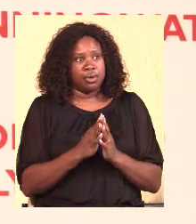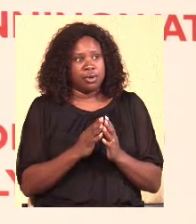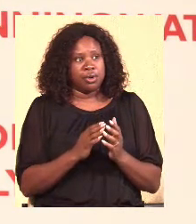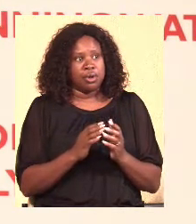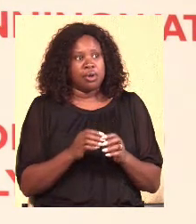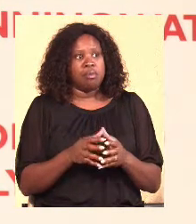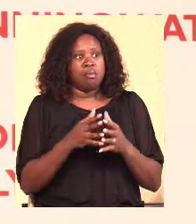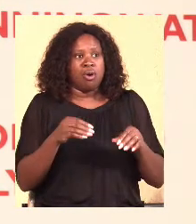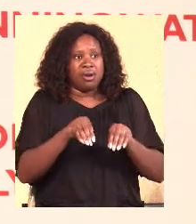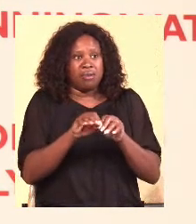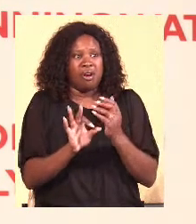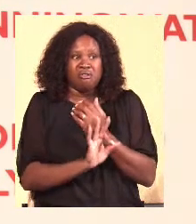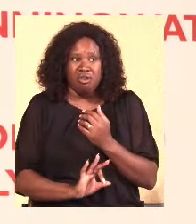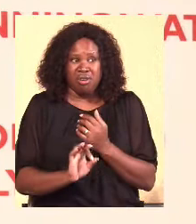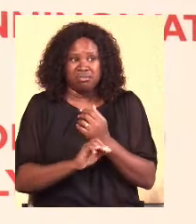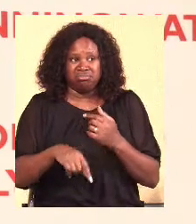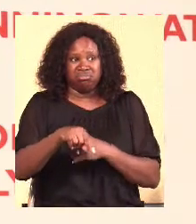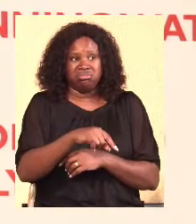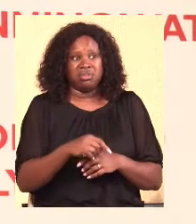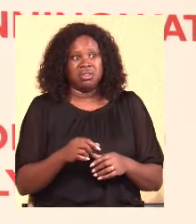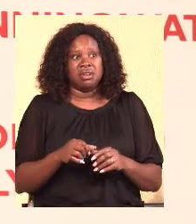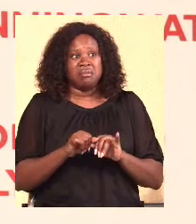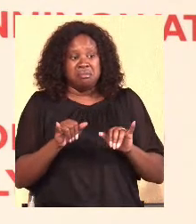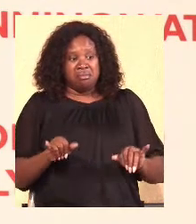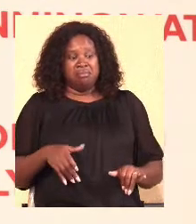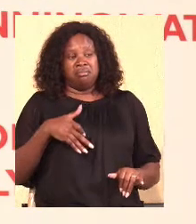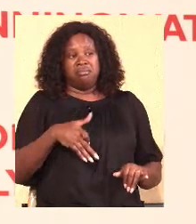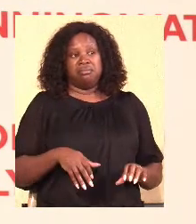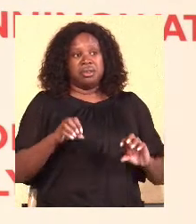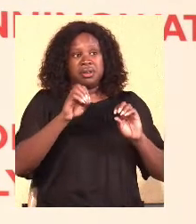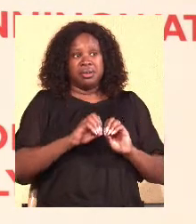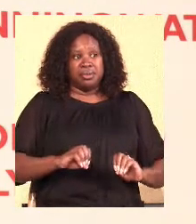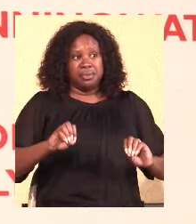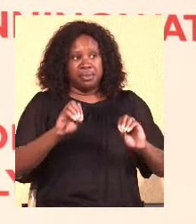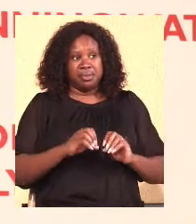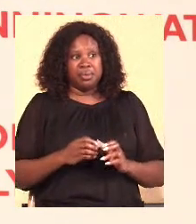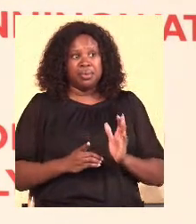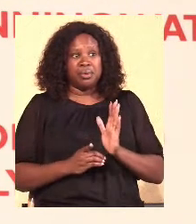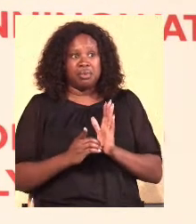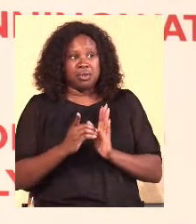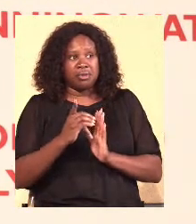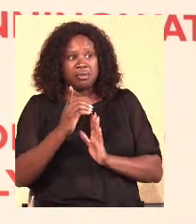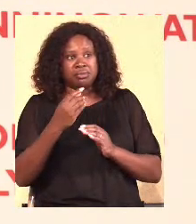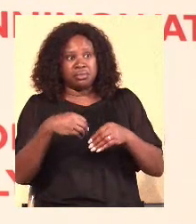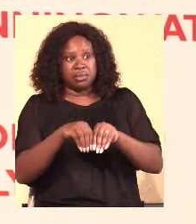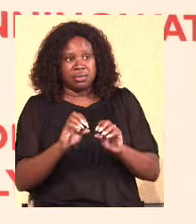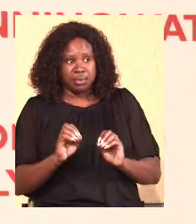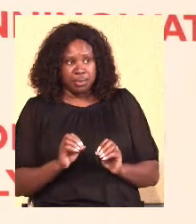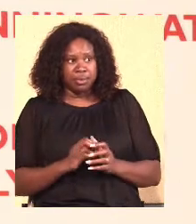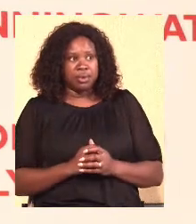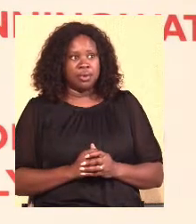made. We don't have systems currently in the country that we can say we have developed. We